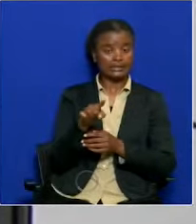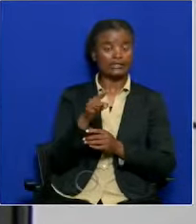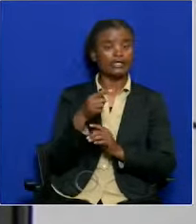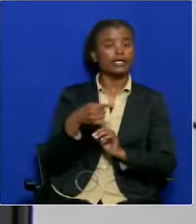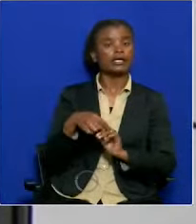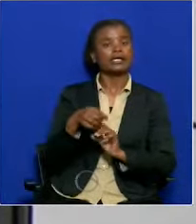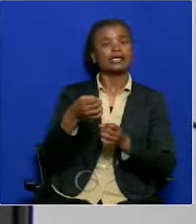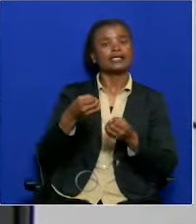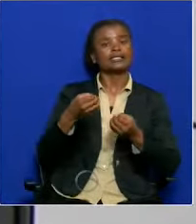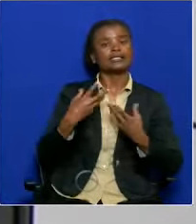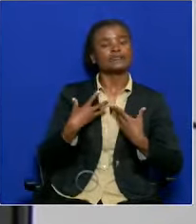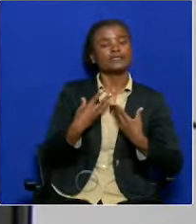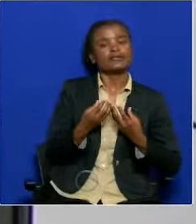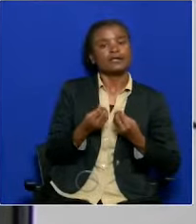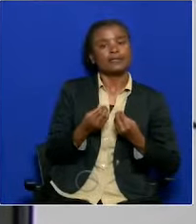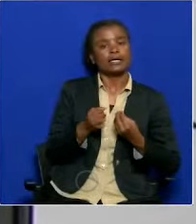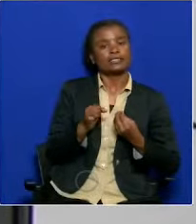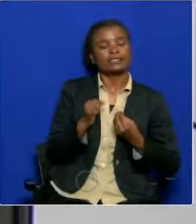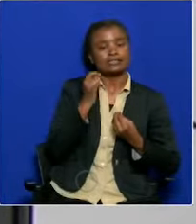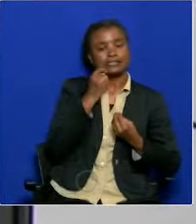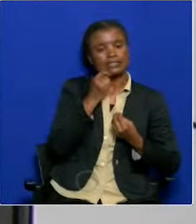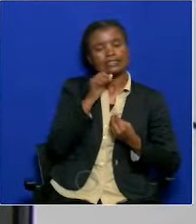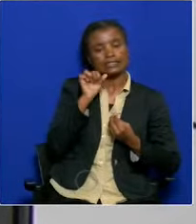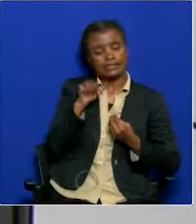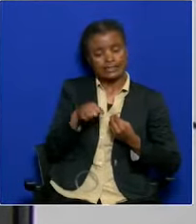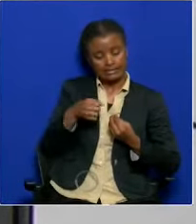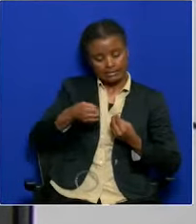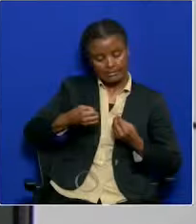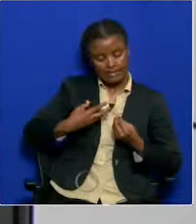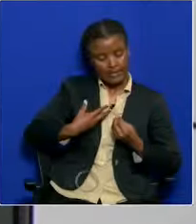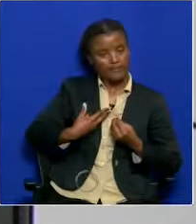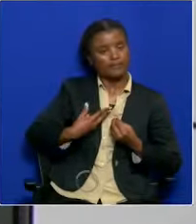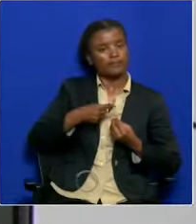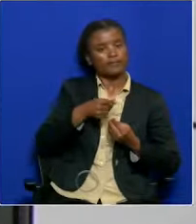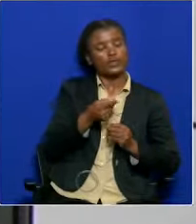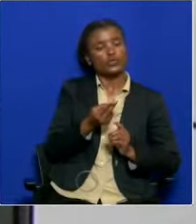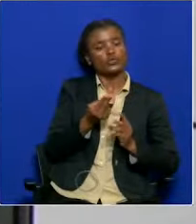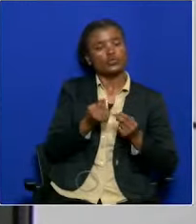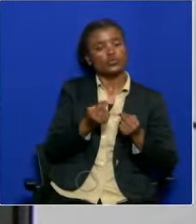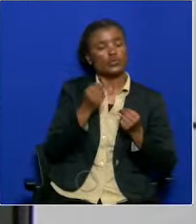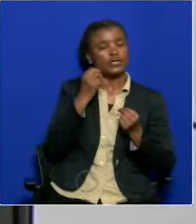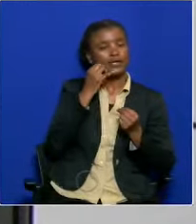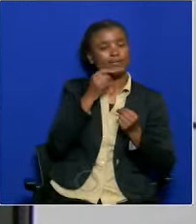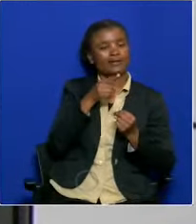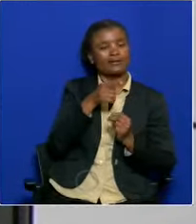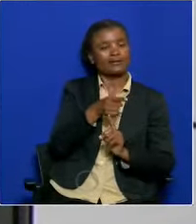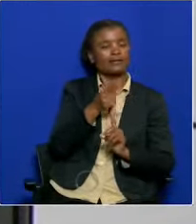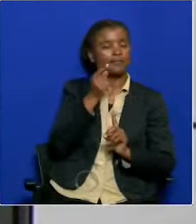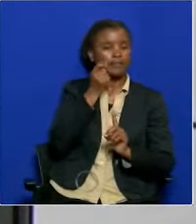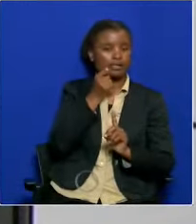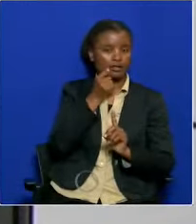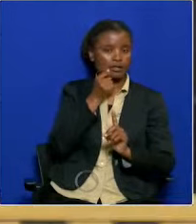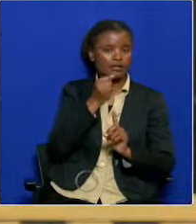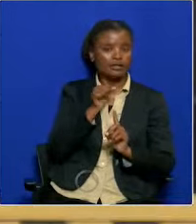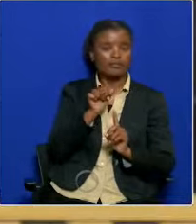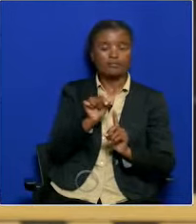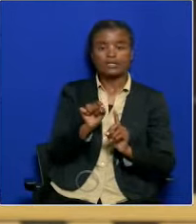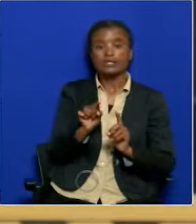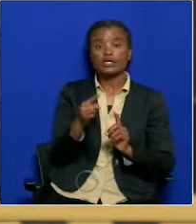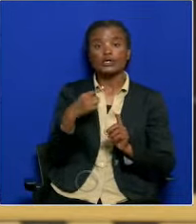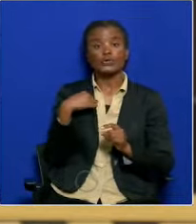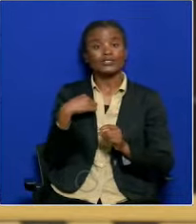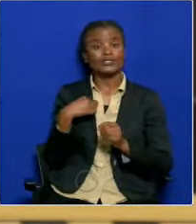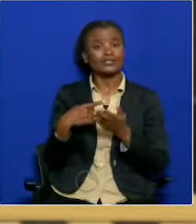number of the man and so forth. So the reason why we didn't discuss about the